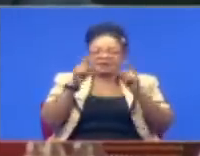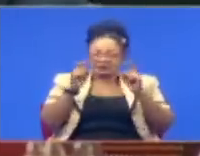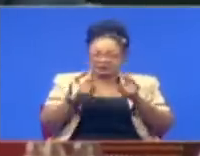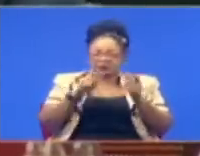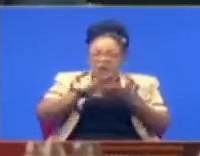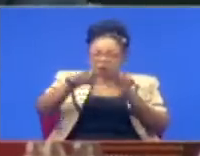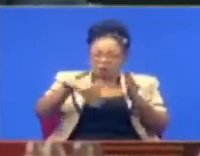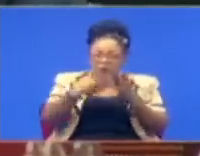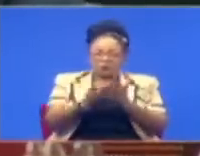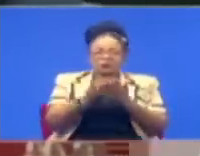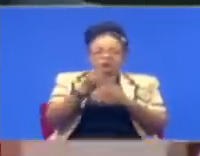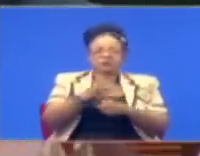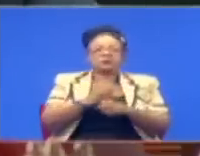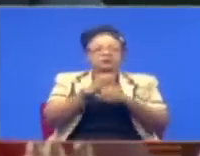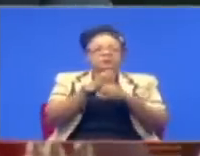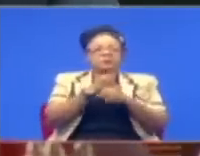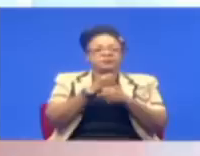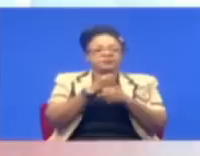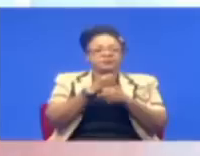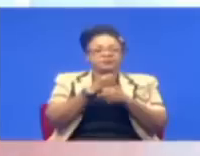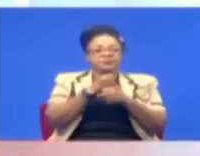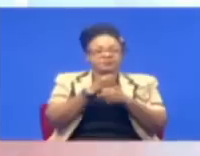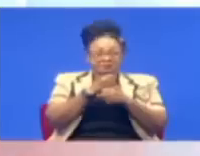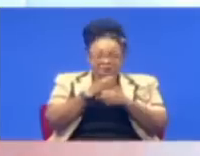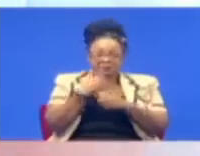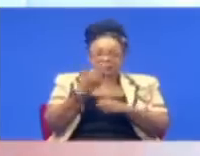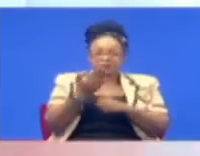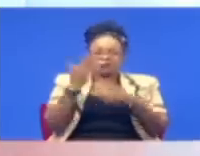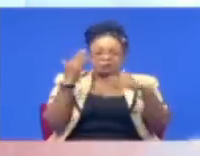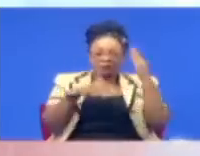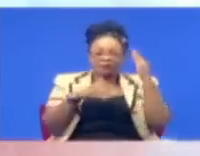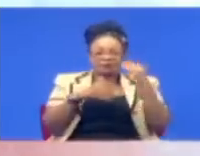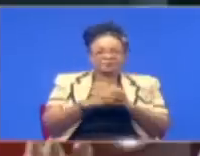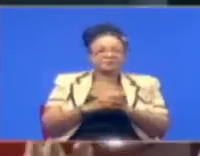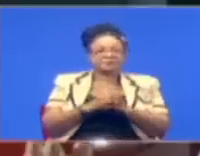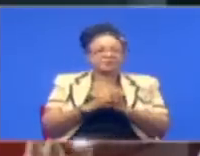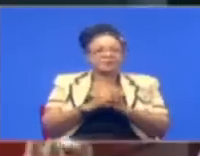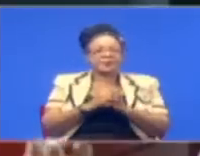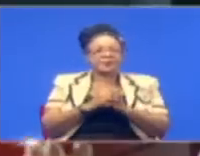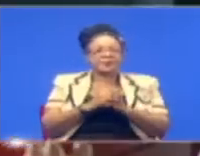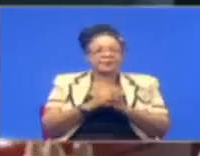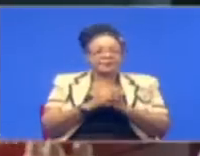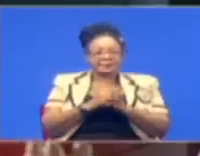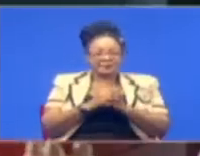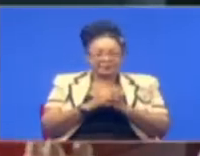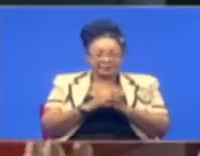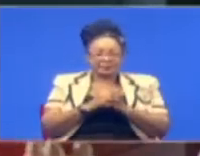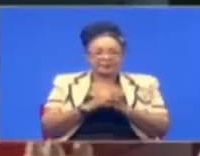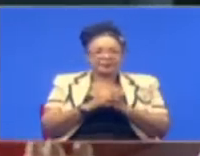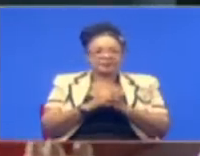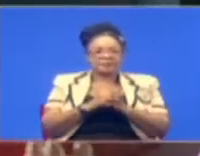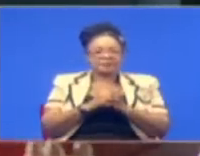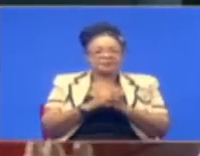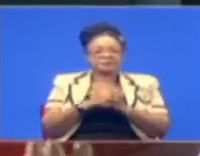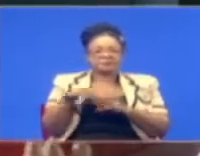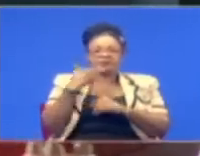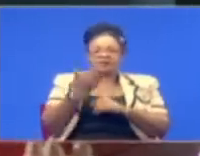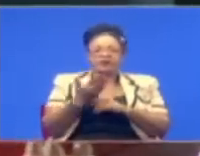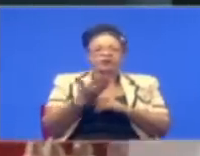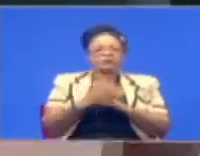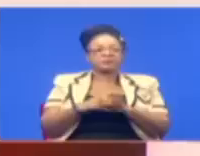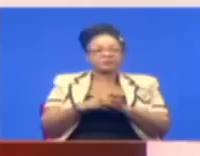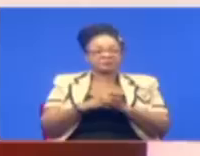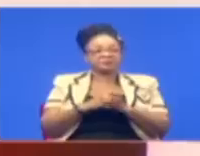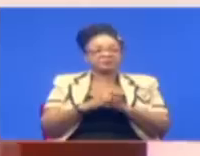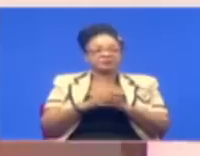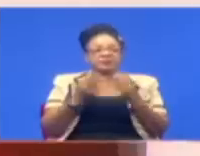on deck. Thank you, Prof. Thank you very much, Judge Wasame. Thank you, Senior Counsel.